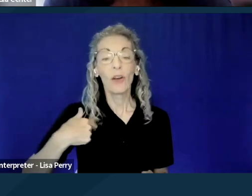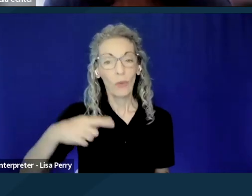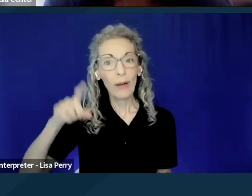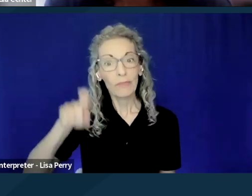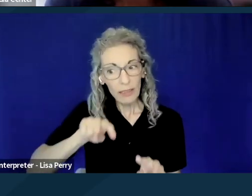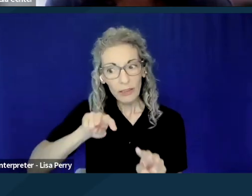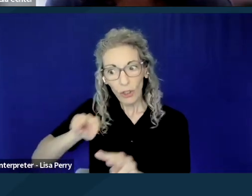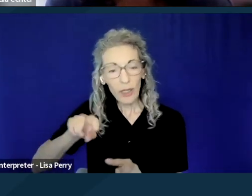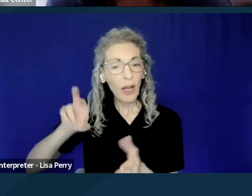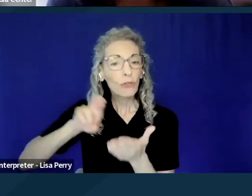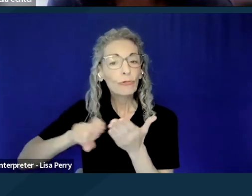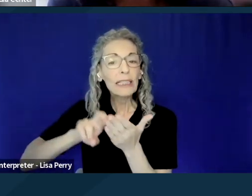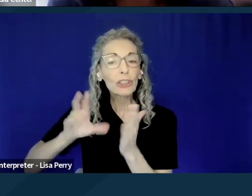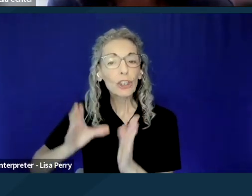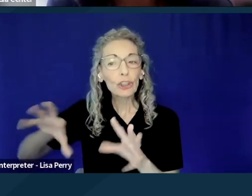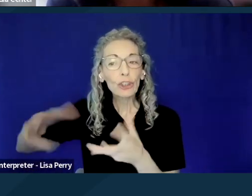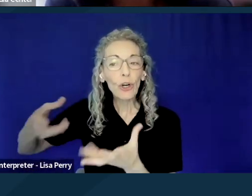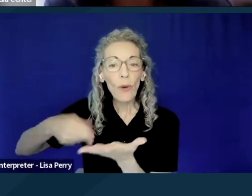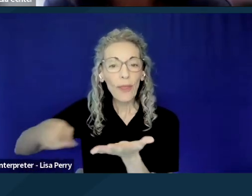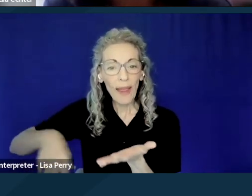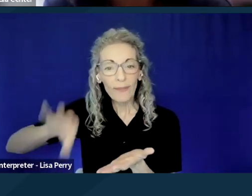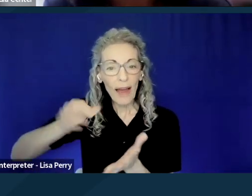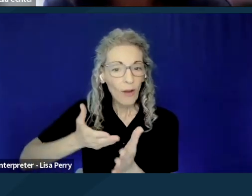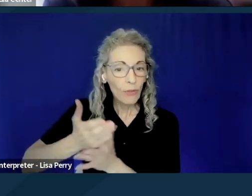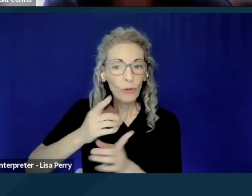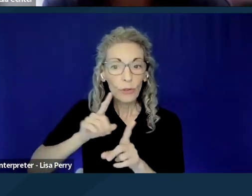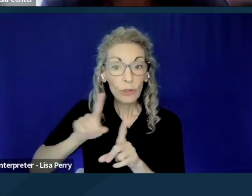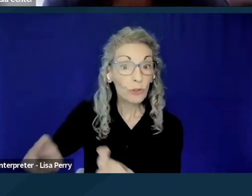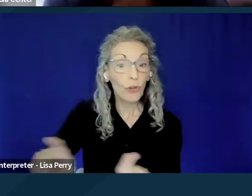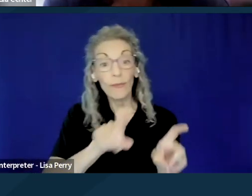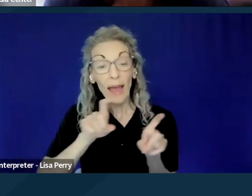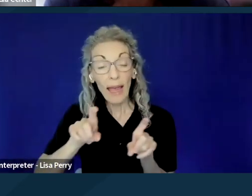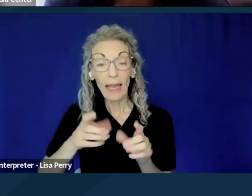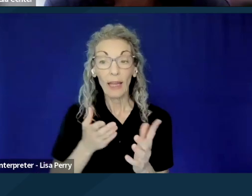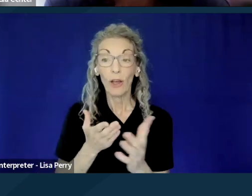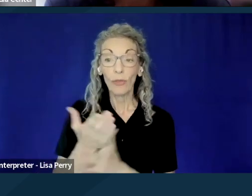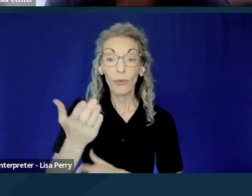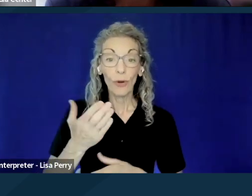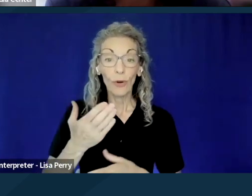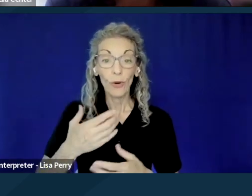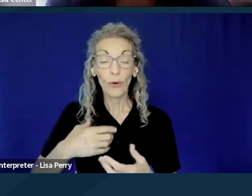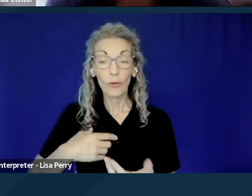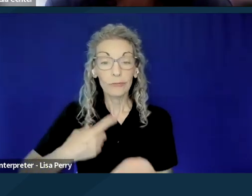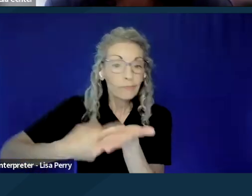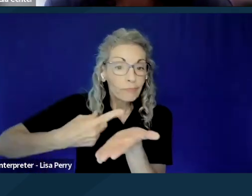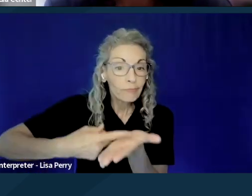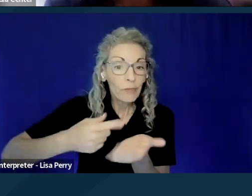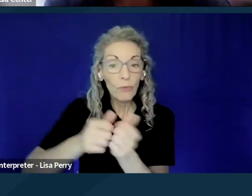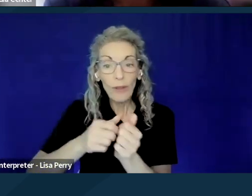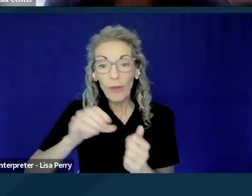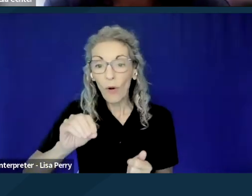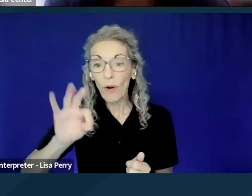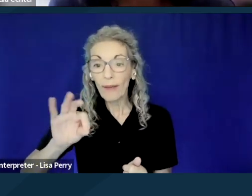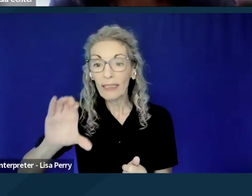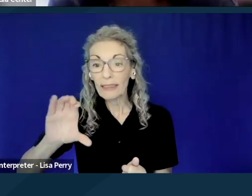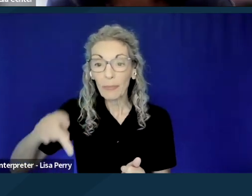found through their own surveys and through consultations with OFCCP